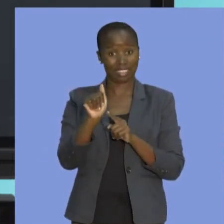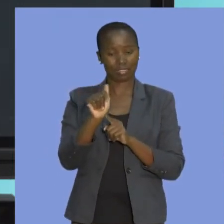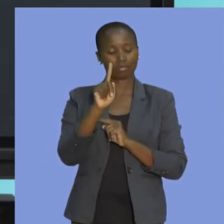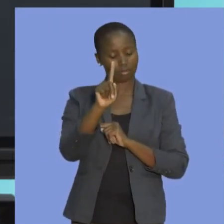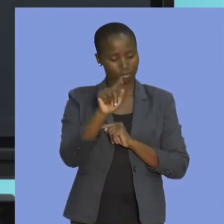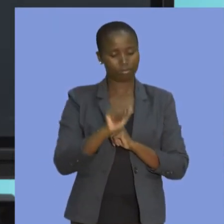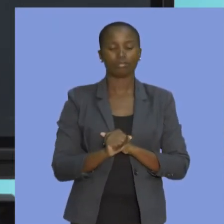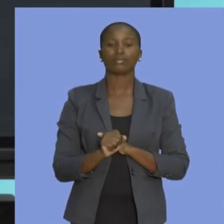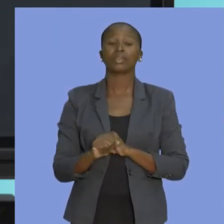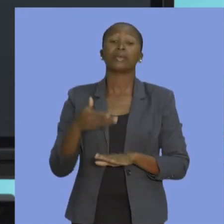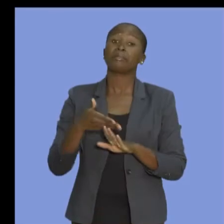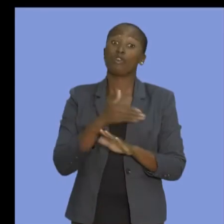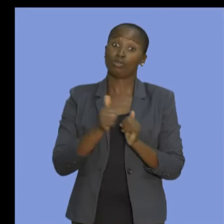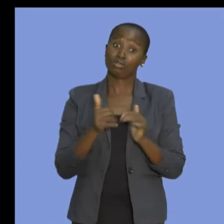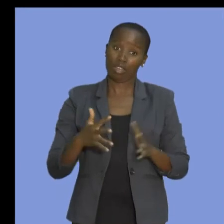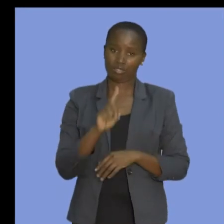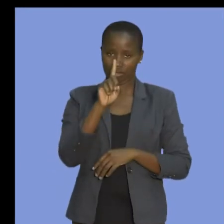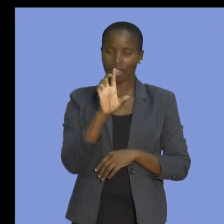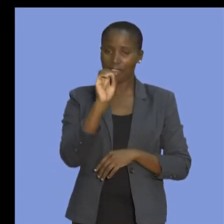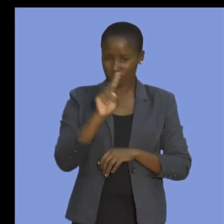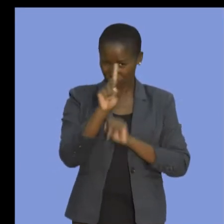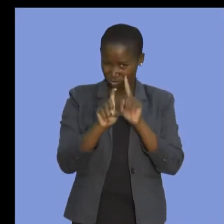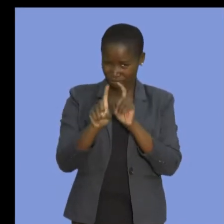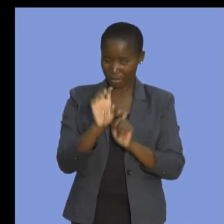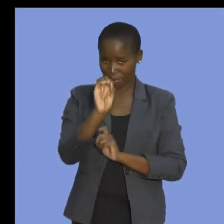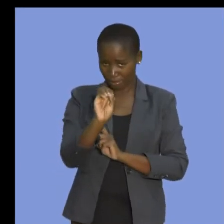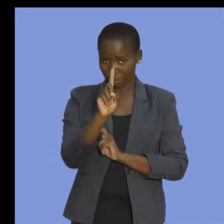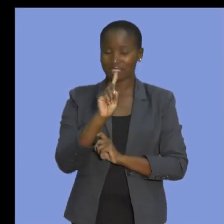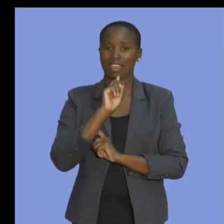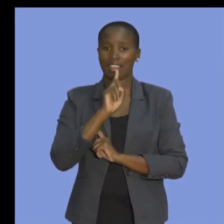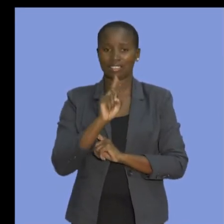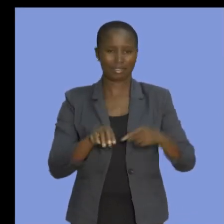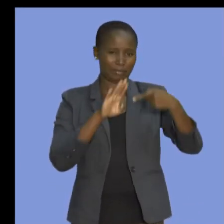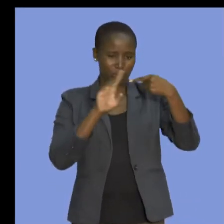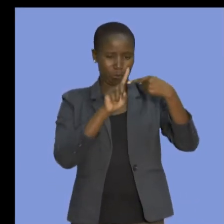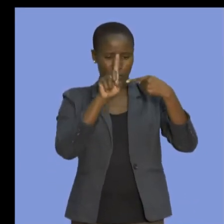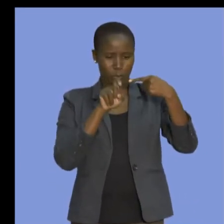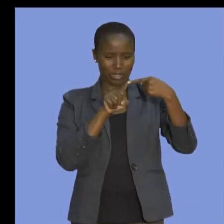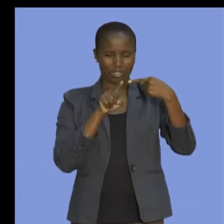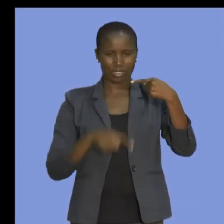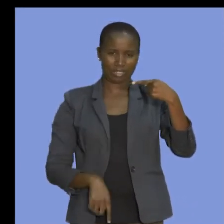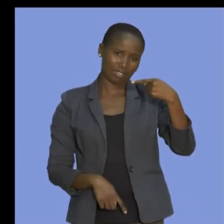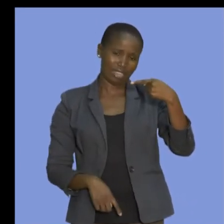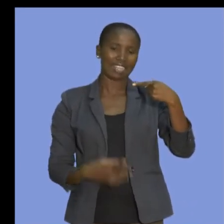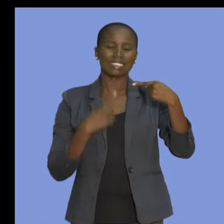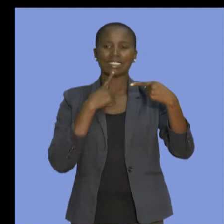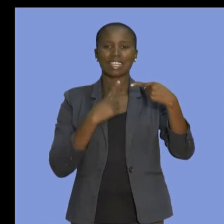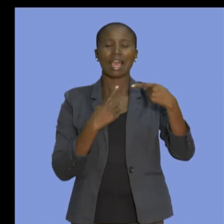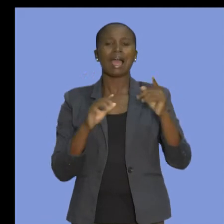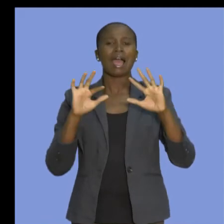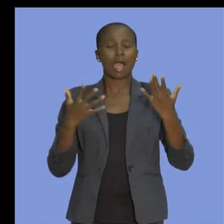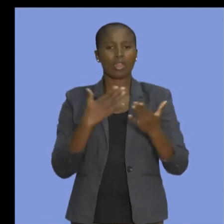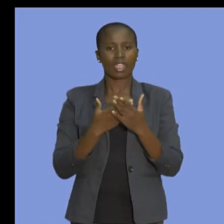before we do that, I have some few questions for you to answer. Let's look at the first question. How can an investor